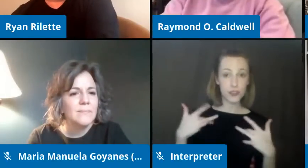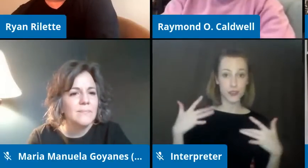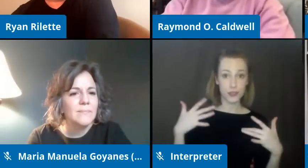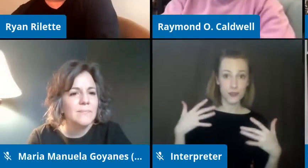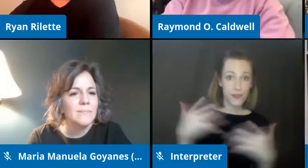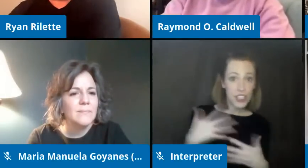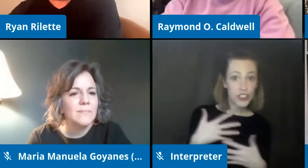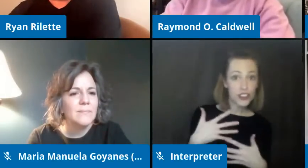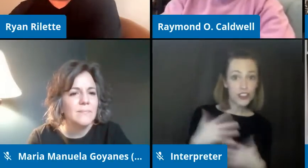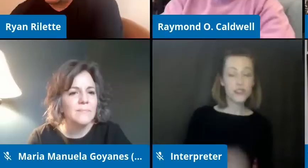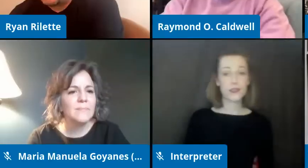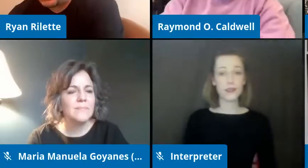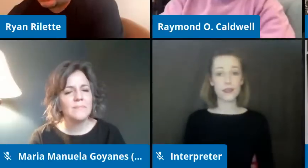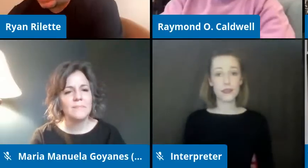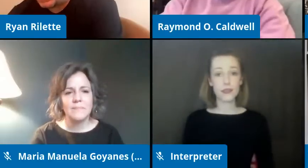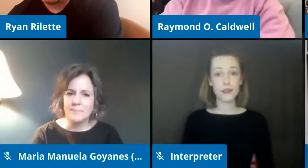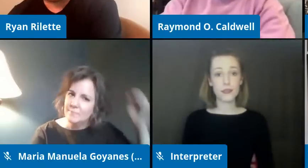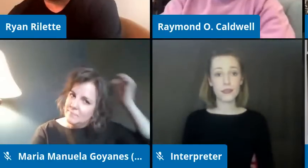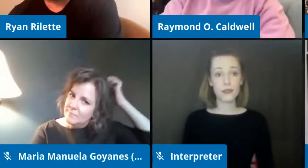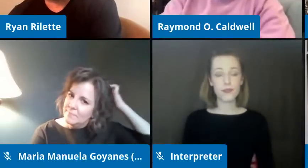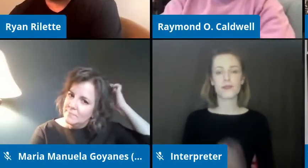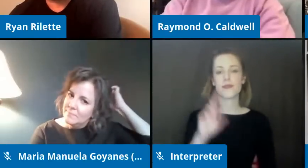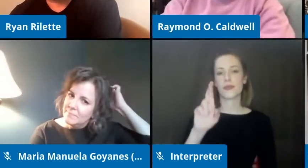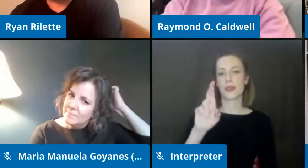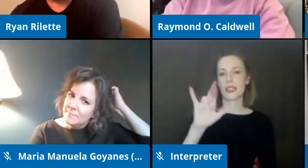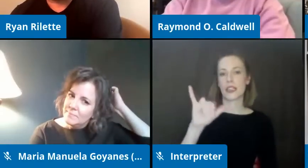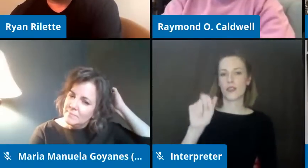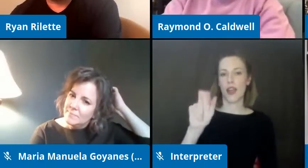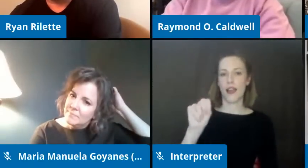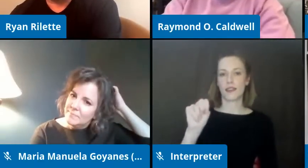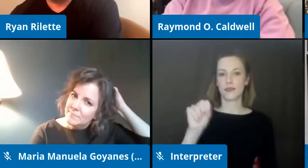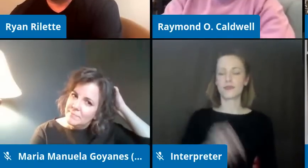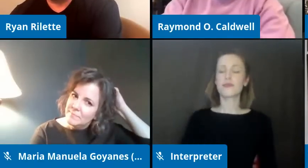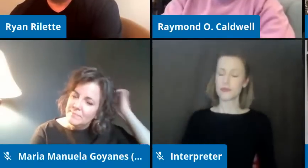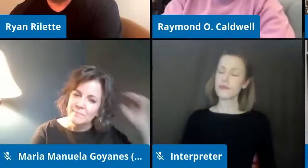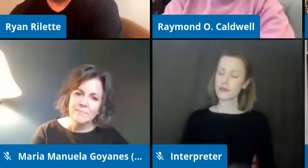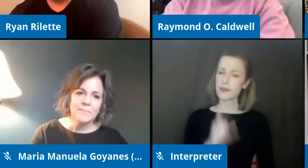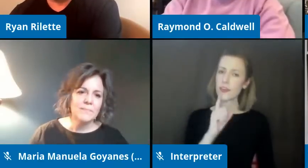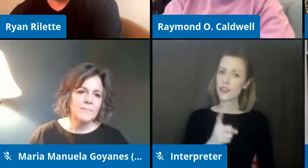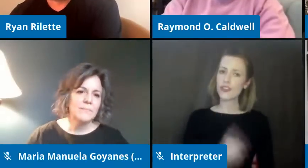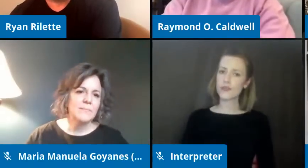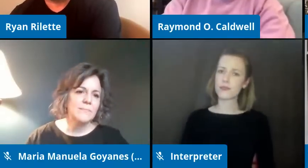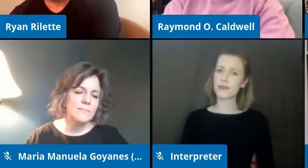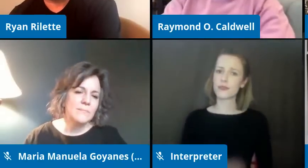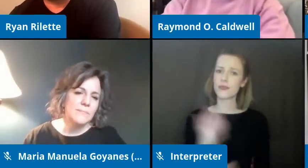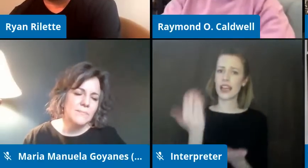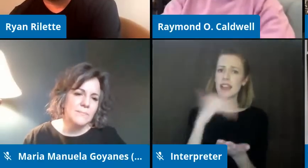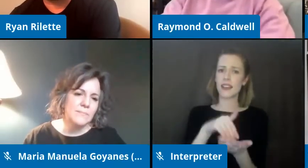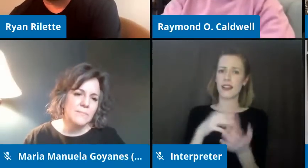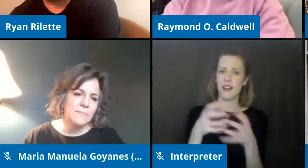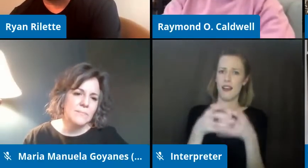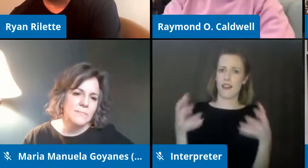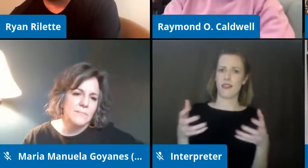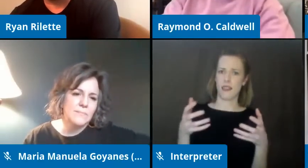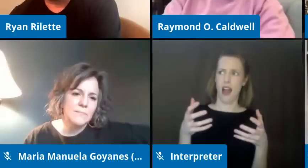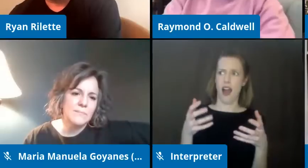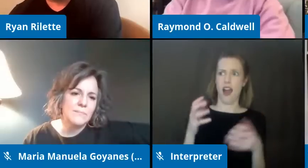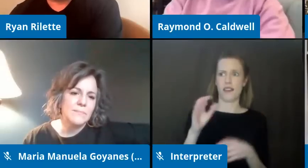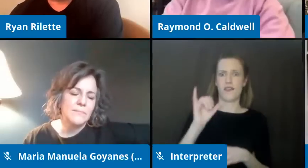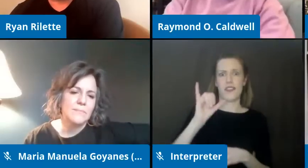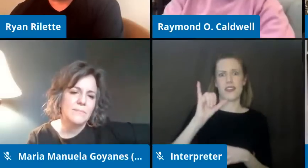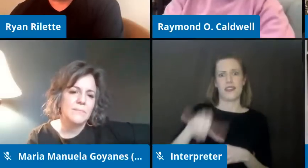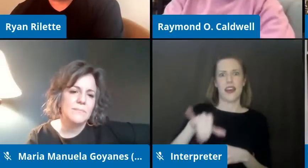Sure. I mean, I think the, you know, again, a lot of this depends, Peter, on when in the future we're talking about,